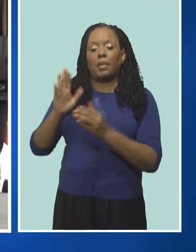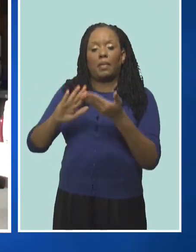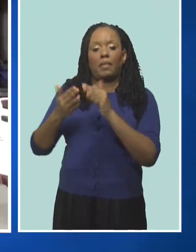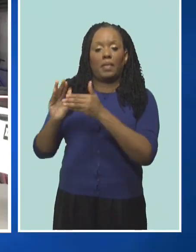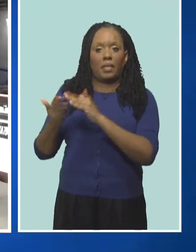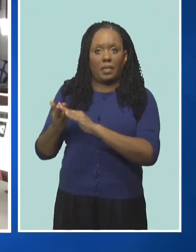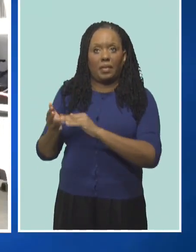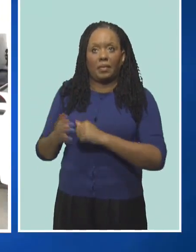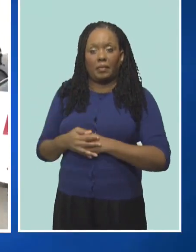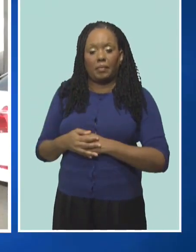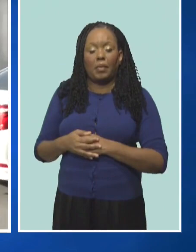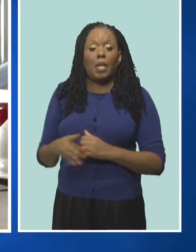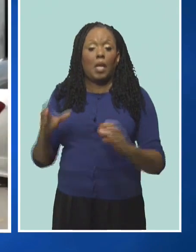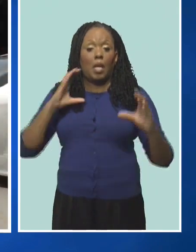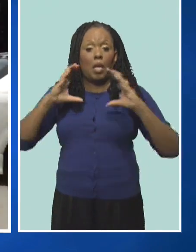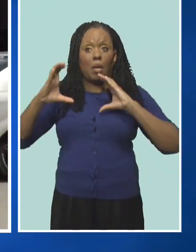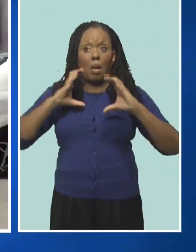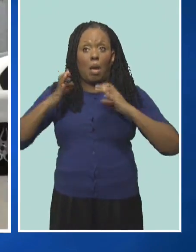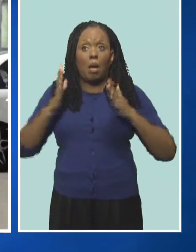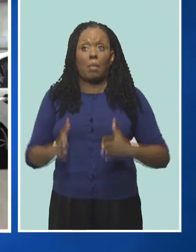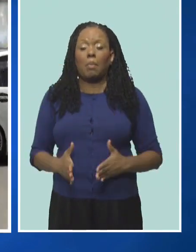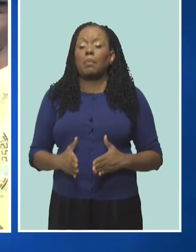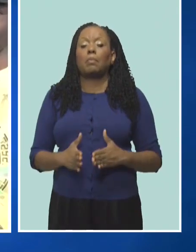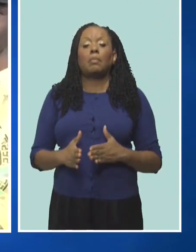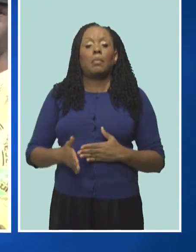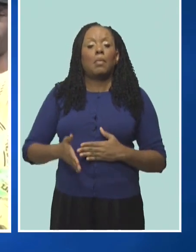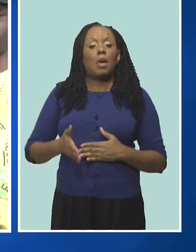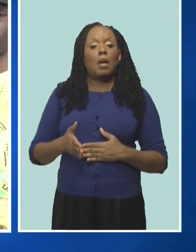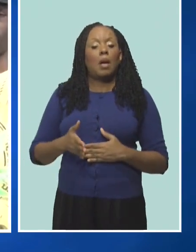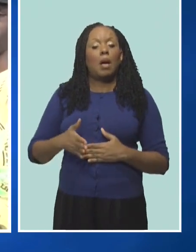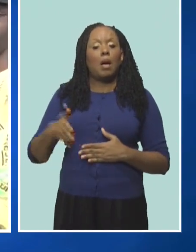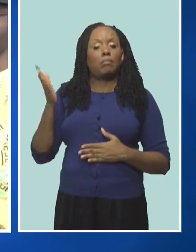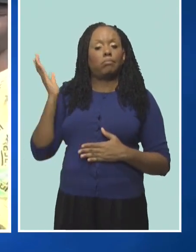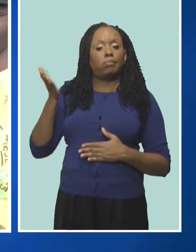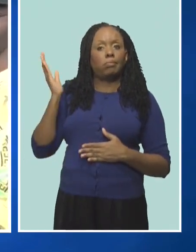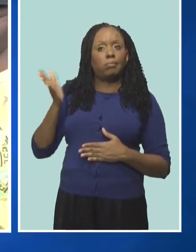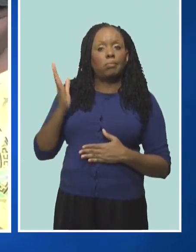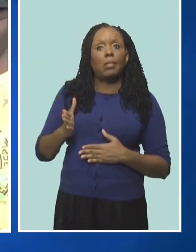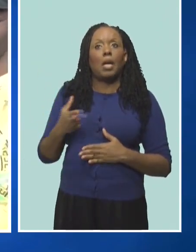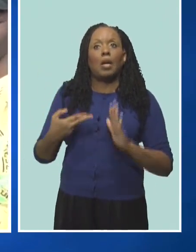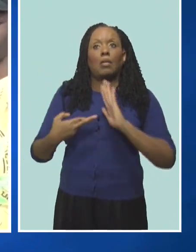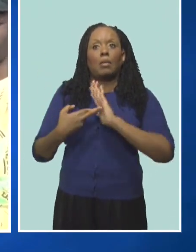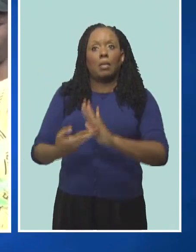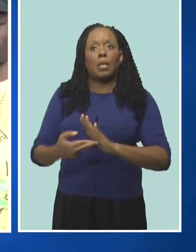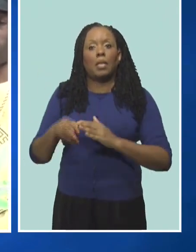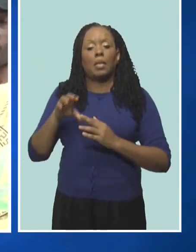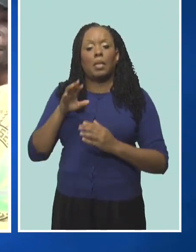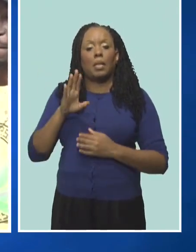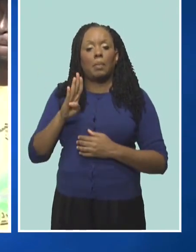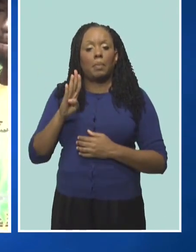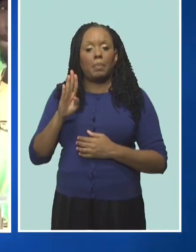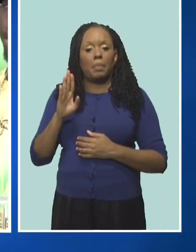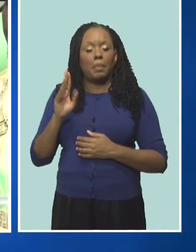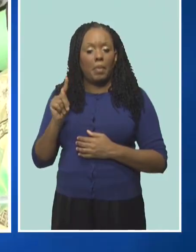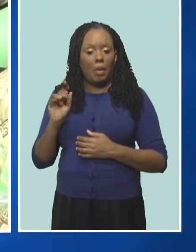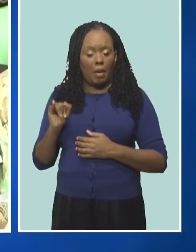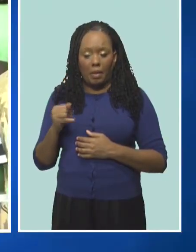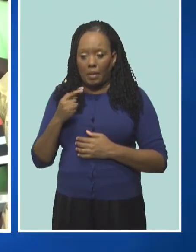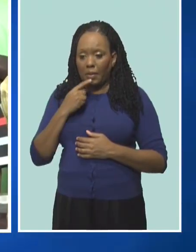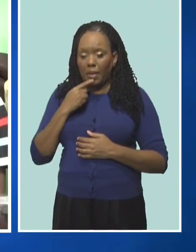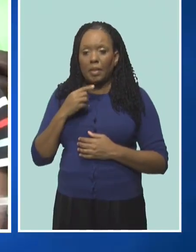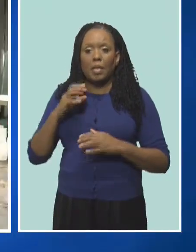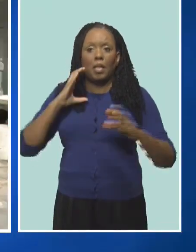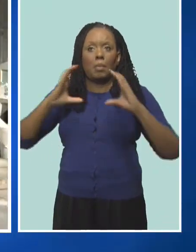Hague Communications, Joyanne Hague, speaking on behalf of the BTII, acknowledges there was a breakdown